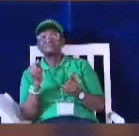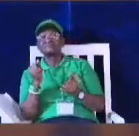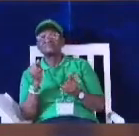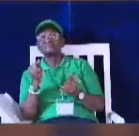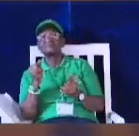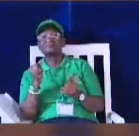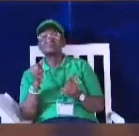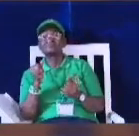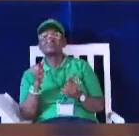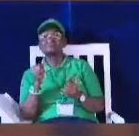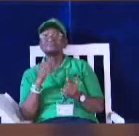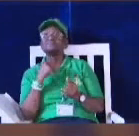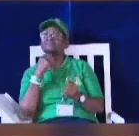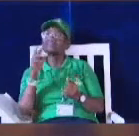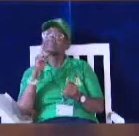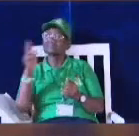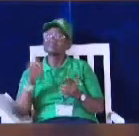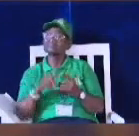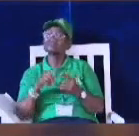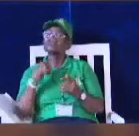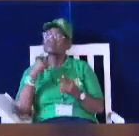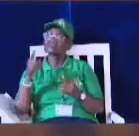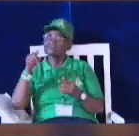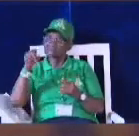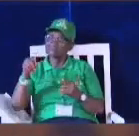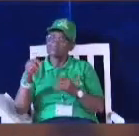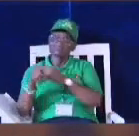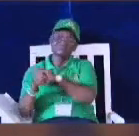Tell her to tell you the whole story.